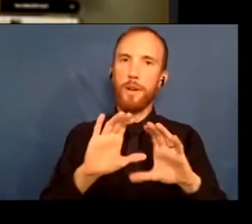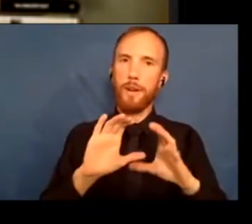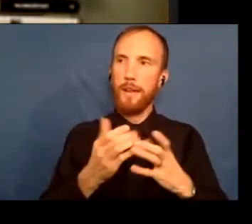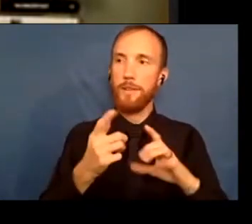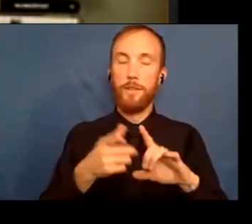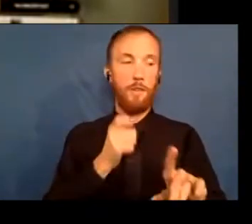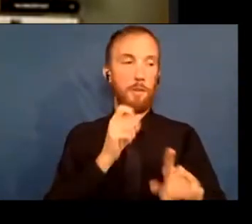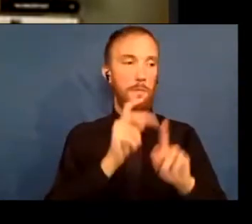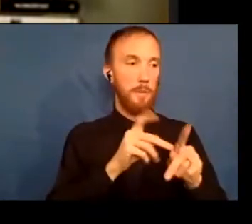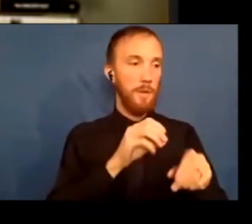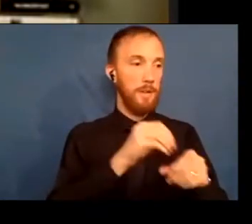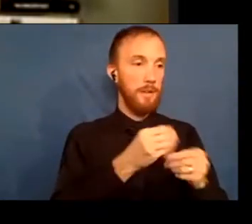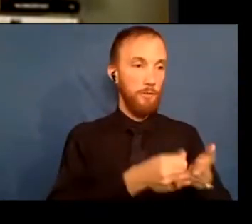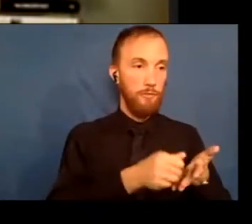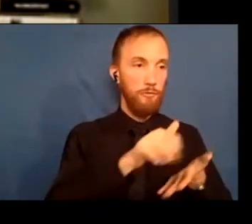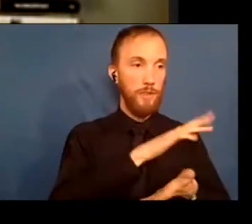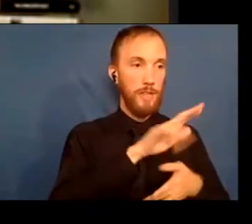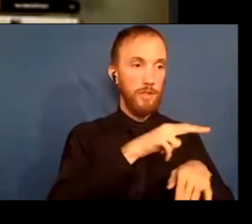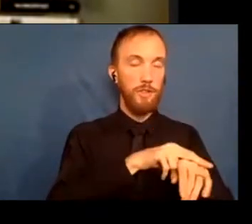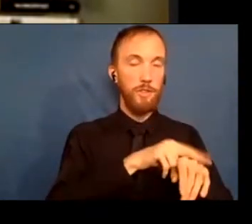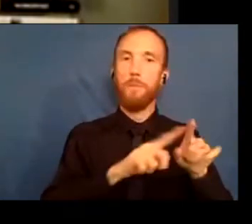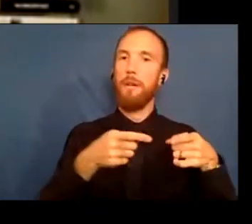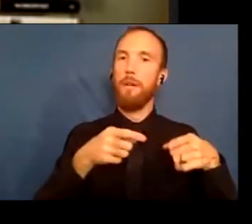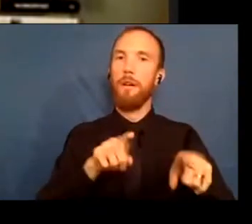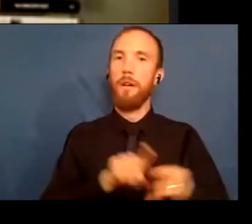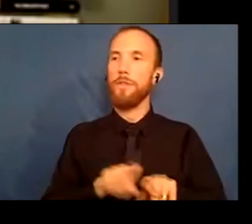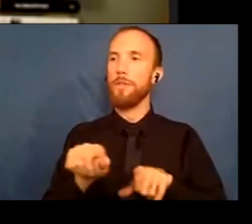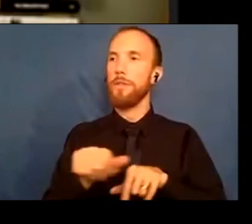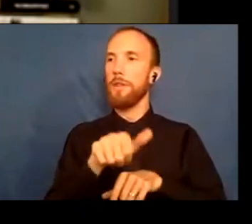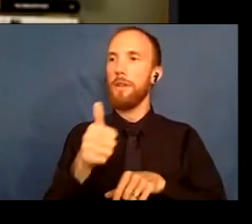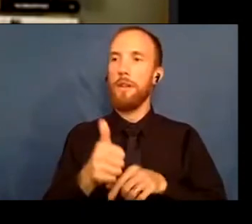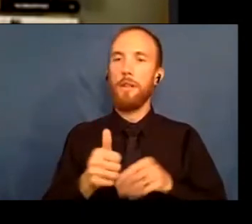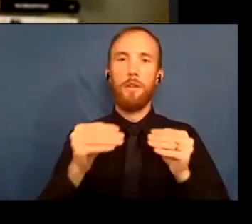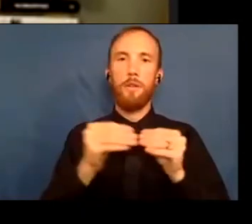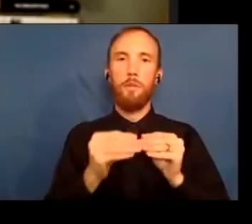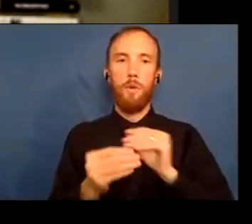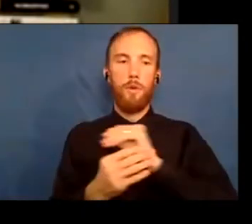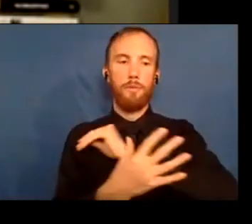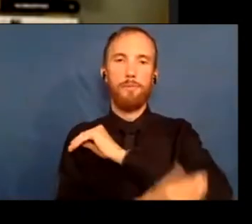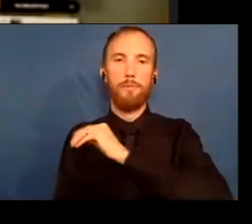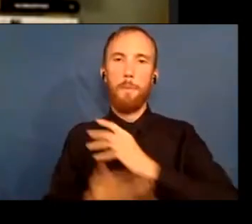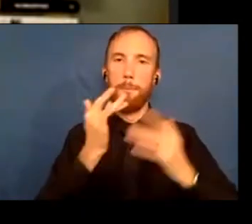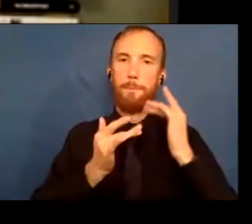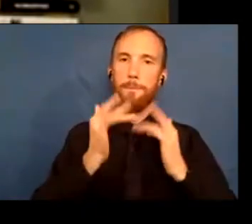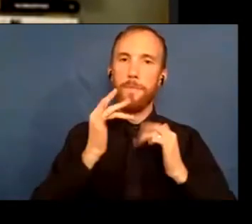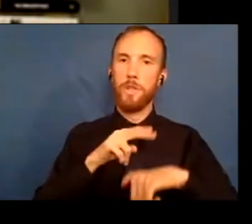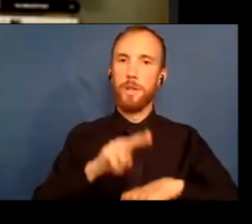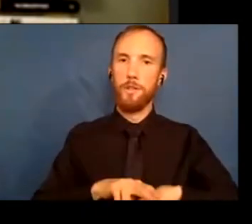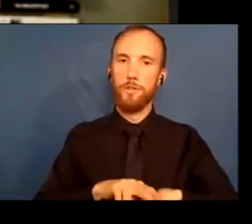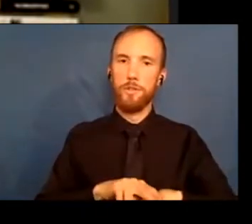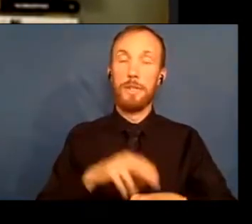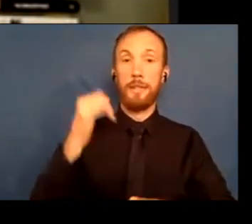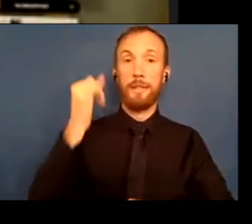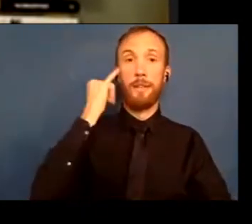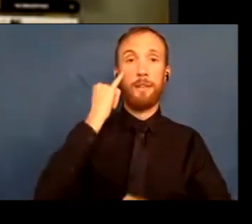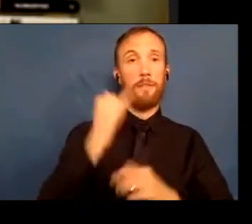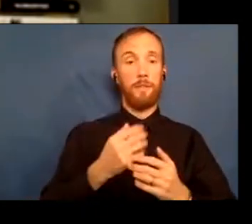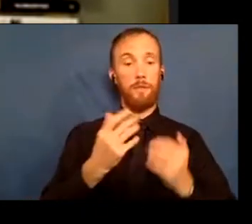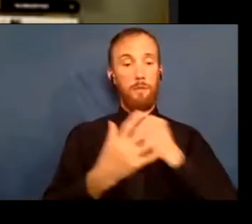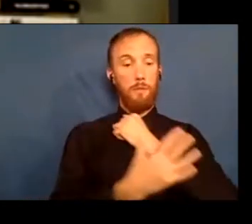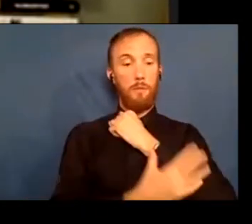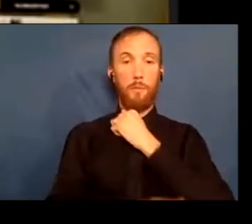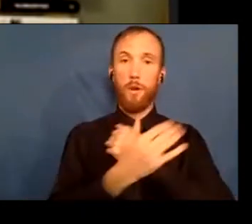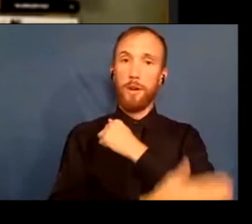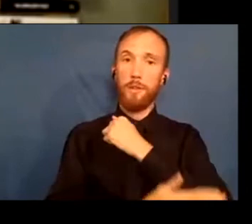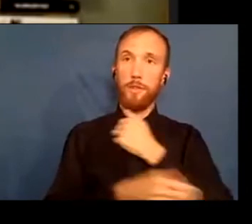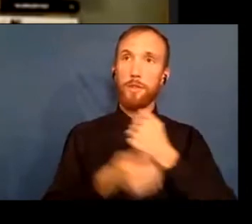class and the peasantry in the poorer nations. If a poorer country tries to stand upright, seeks to